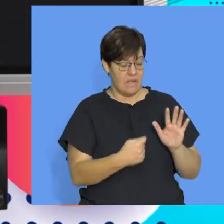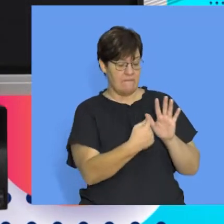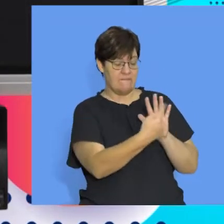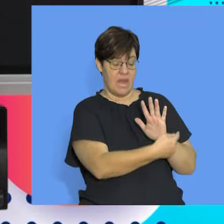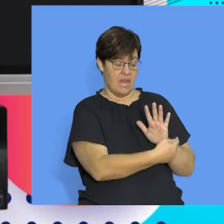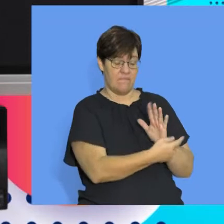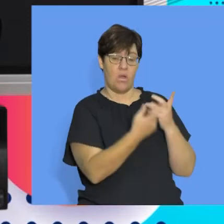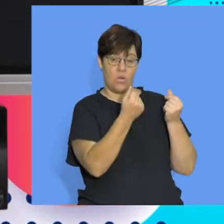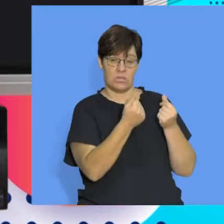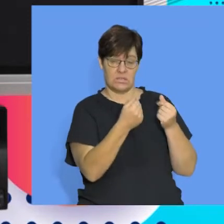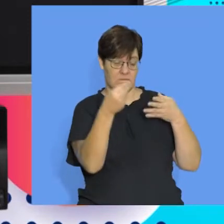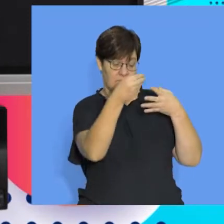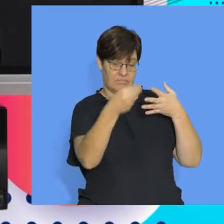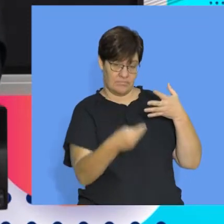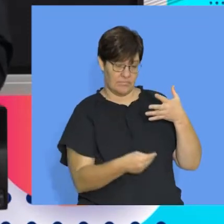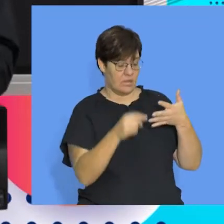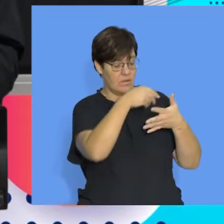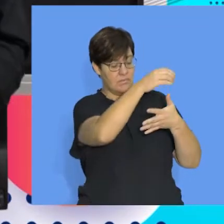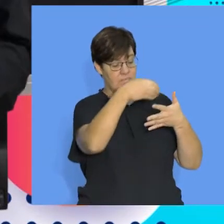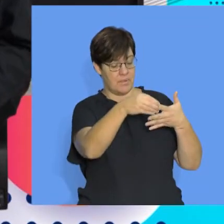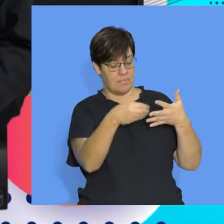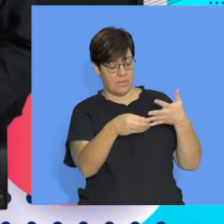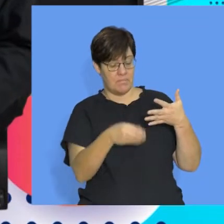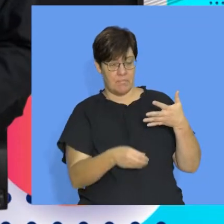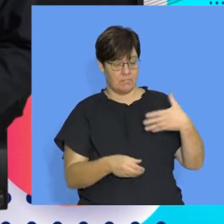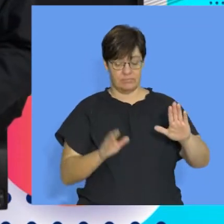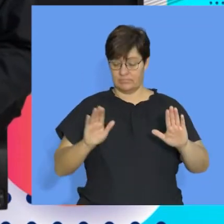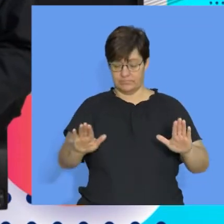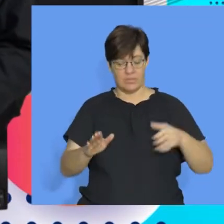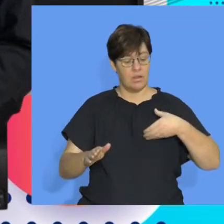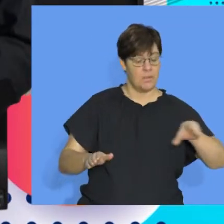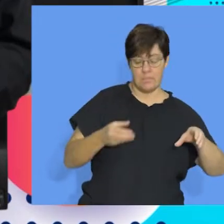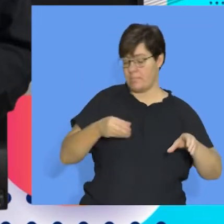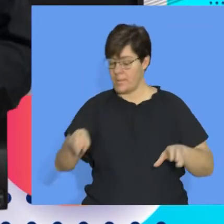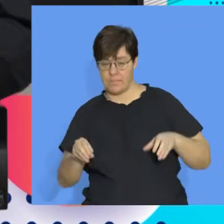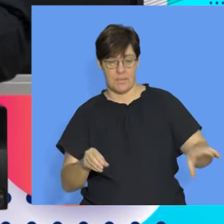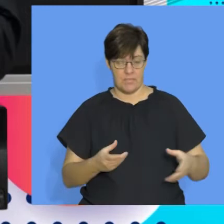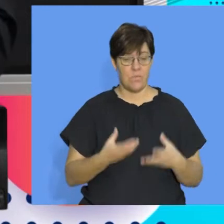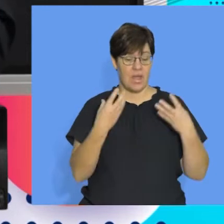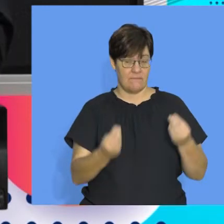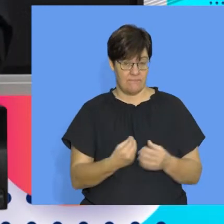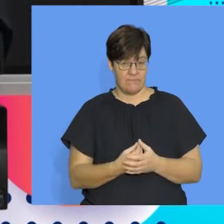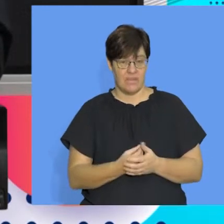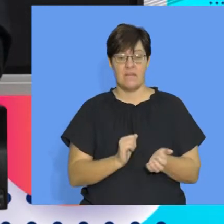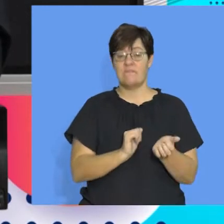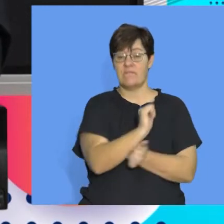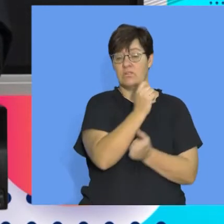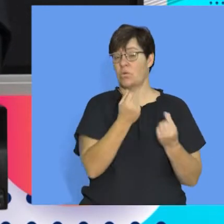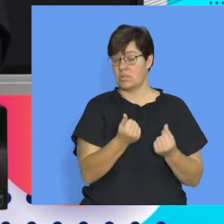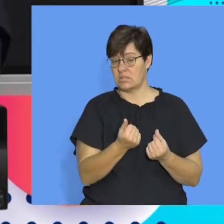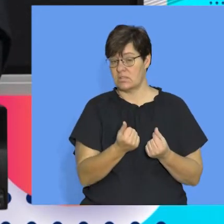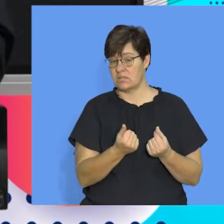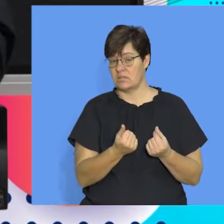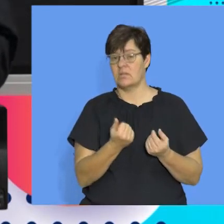components, break them up into the 2 categories, right? So we have fixed costs would be